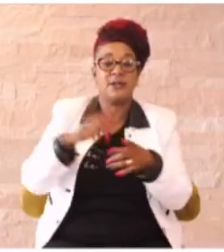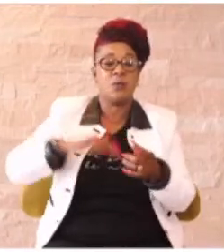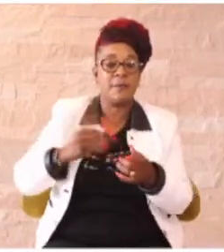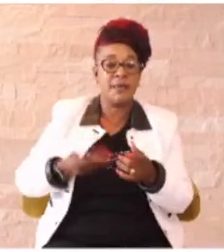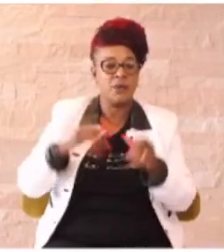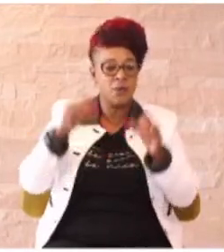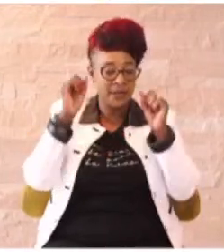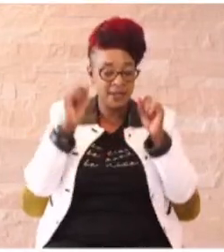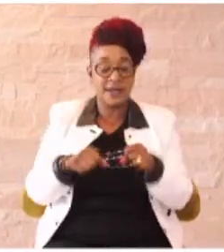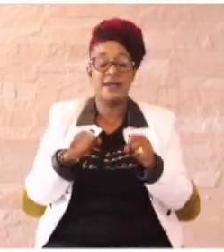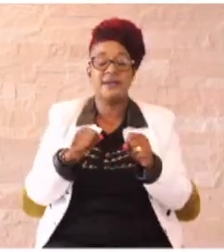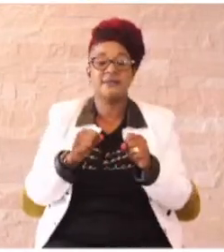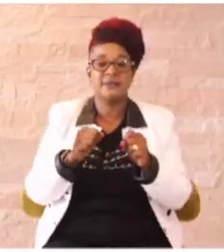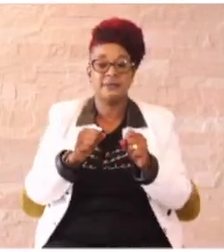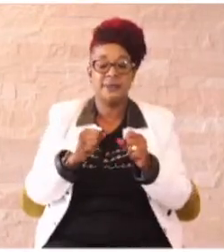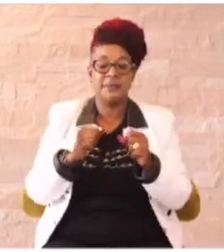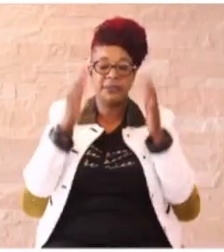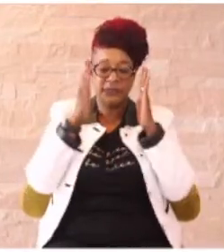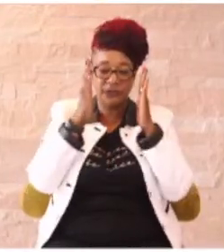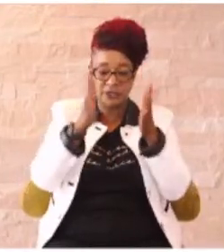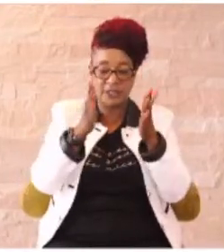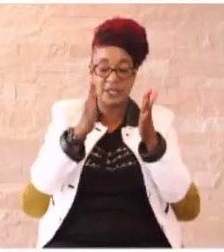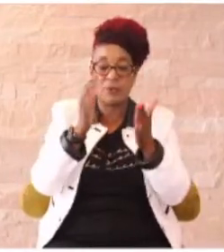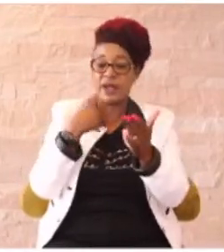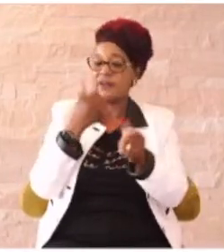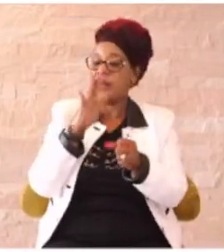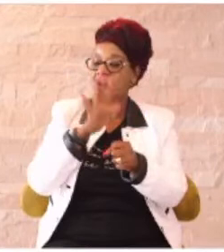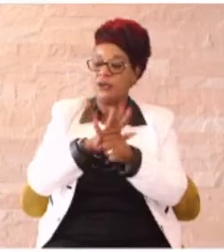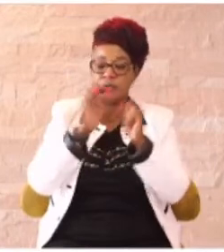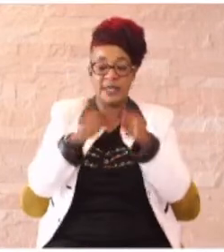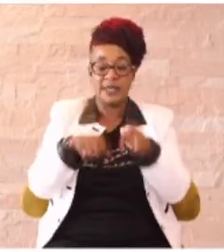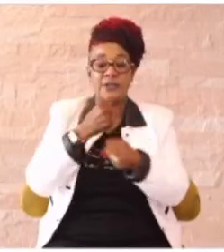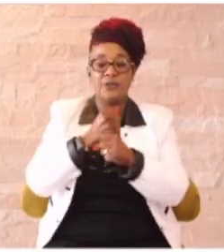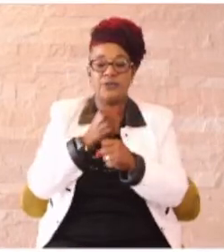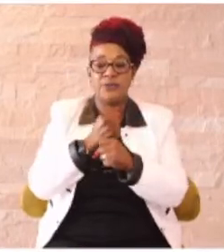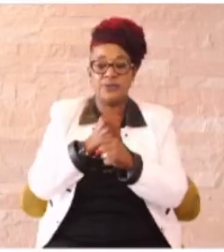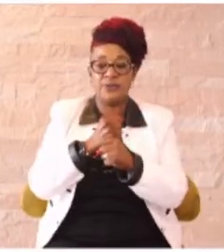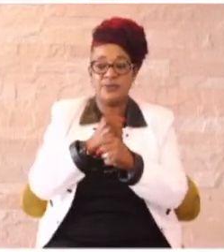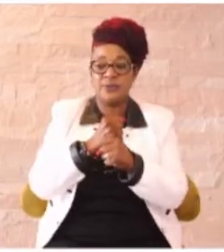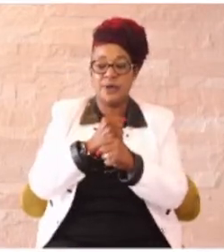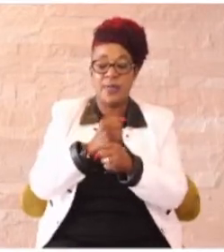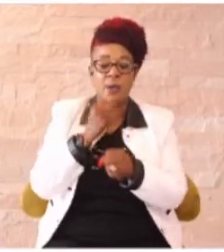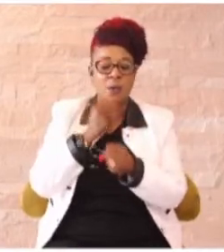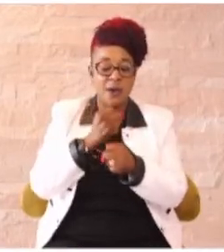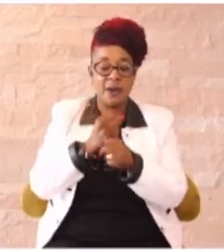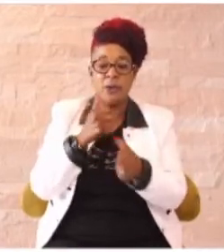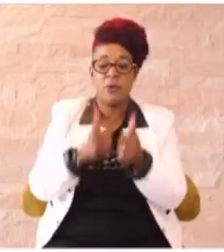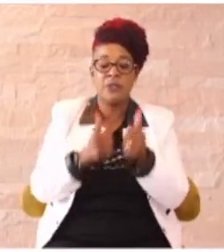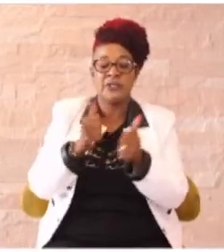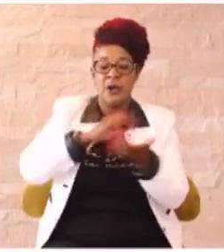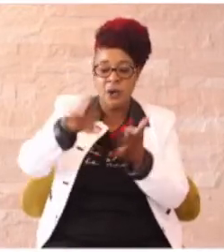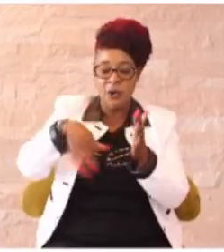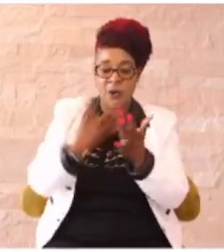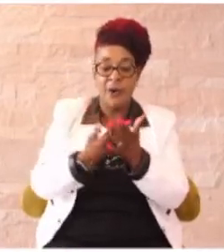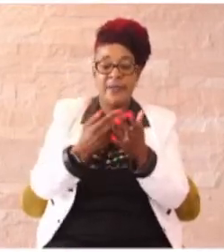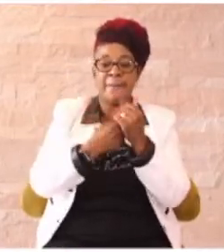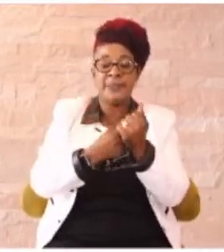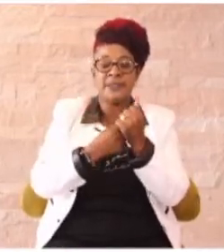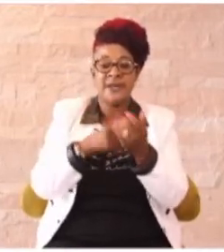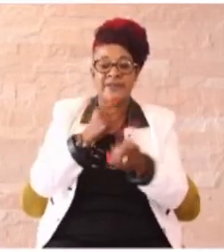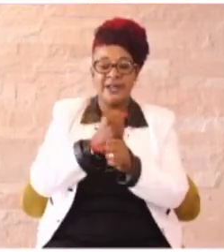on cause. There is so much that we can do. Looking at the work that all the partners have